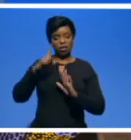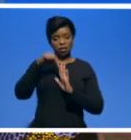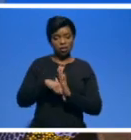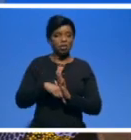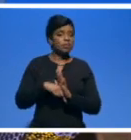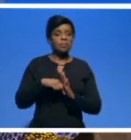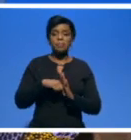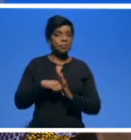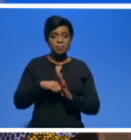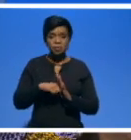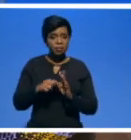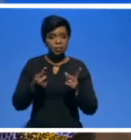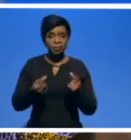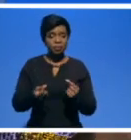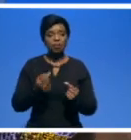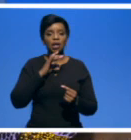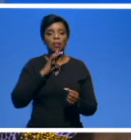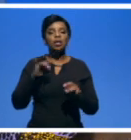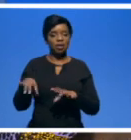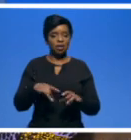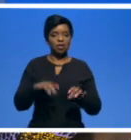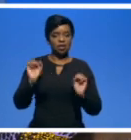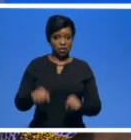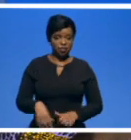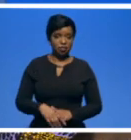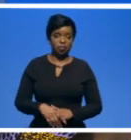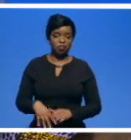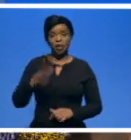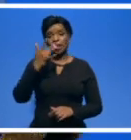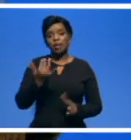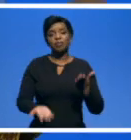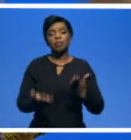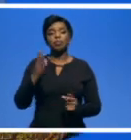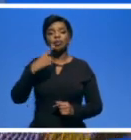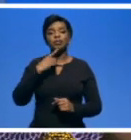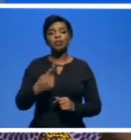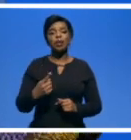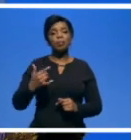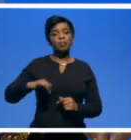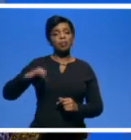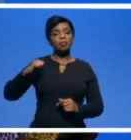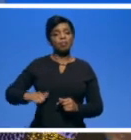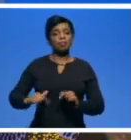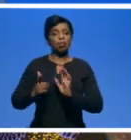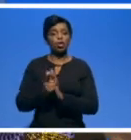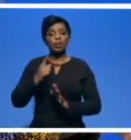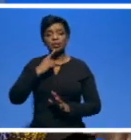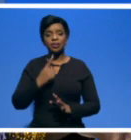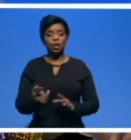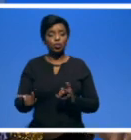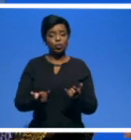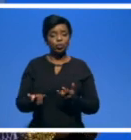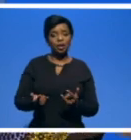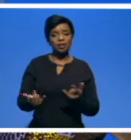suffer the most. Hai lo hore, the bylaws sa wana te dilanka hore na, ba trader hokai, ba trader joang, ba